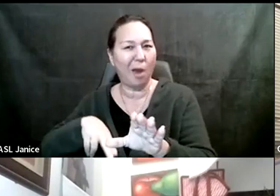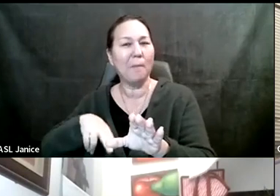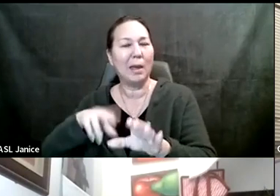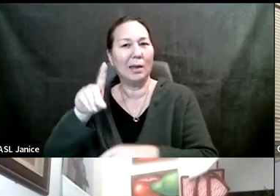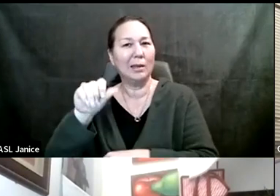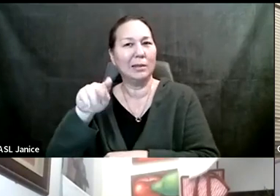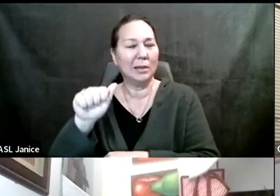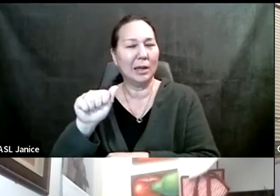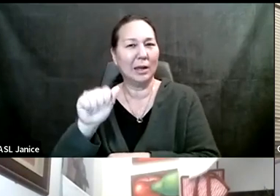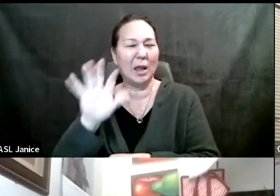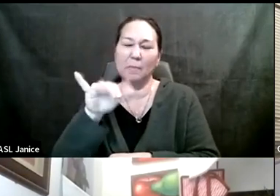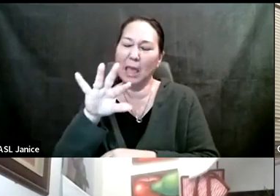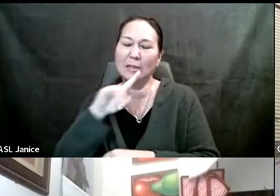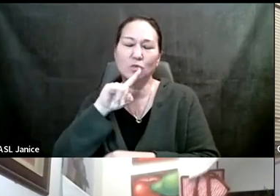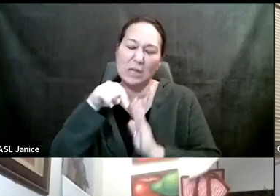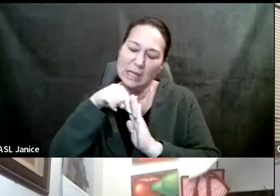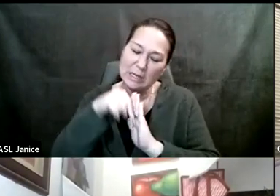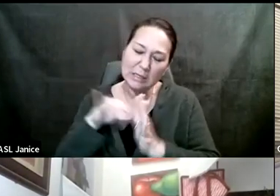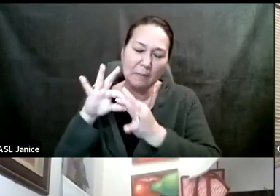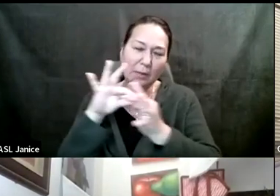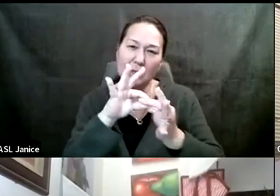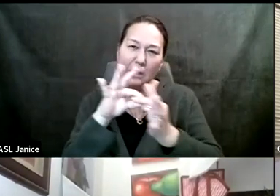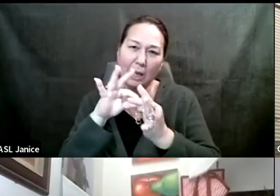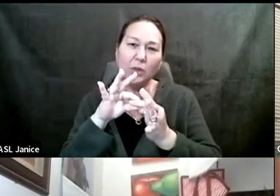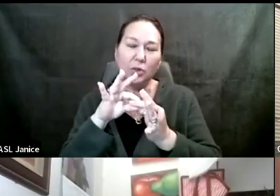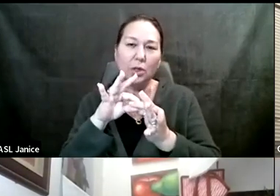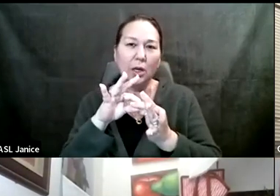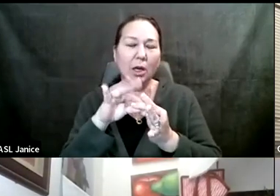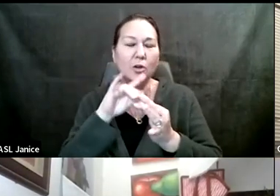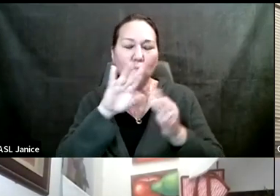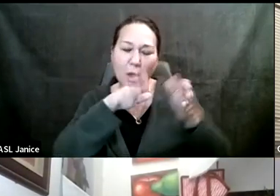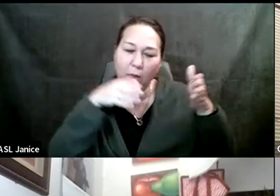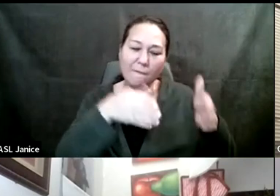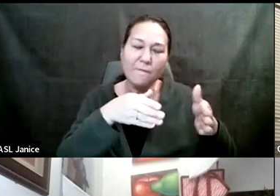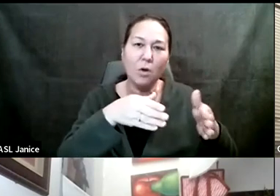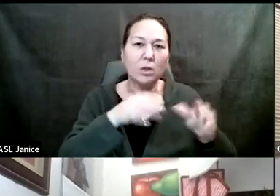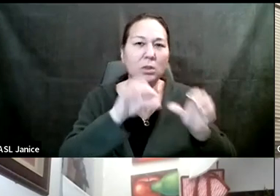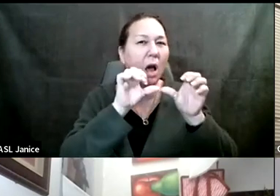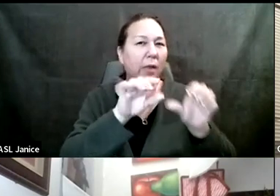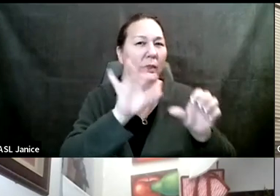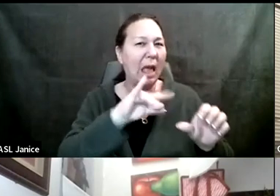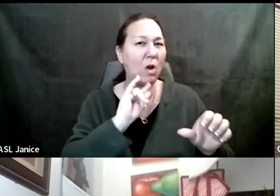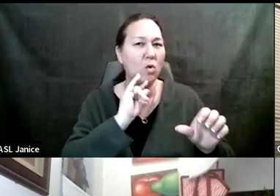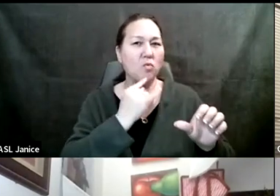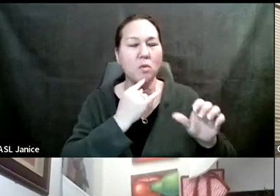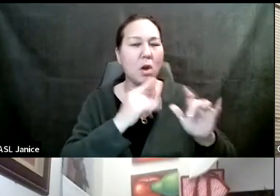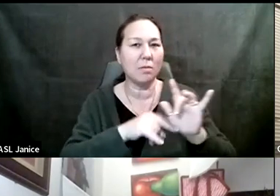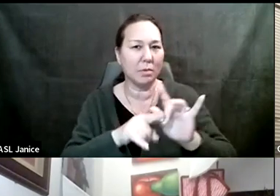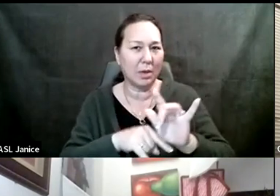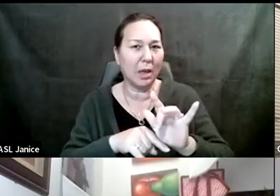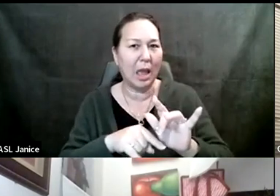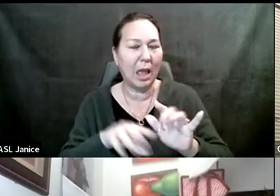to the crucial work that we're doing um to address chronic absenteeism in the Dropout pipeline